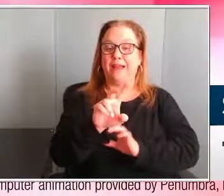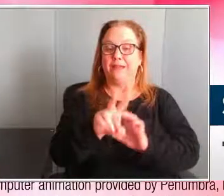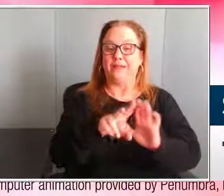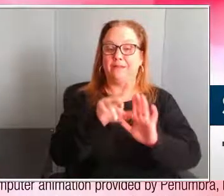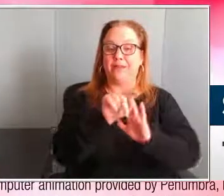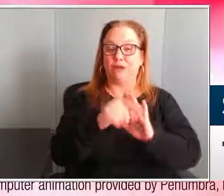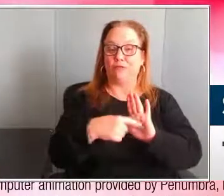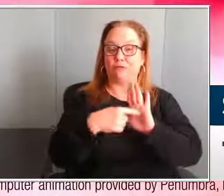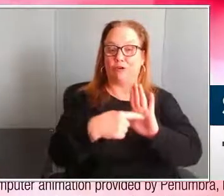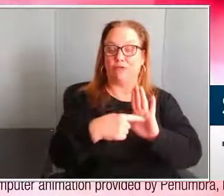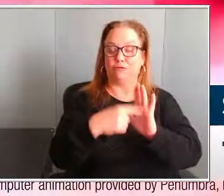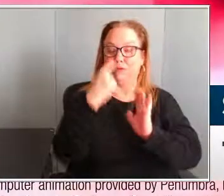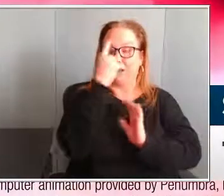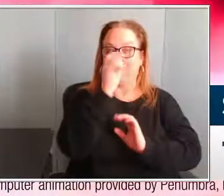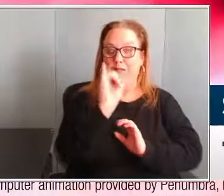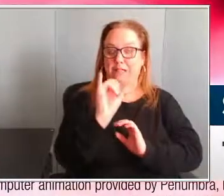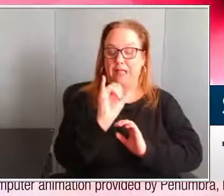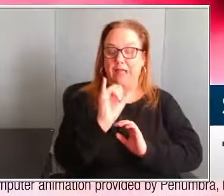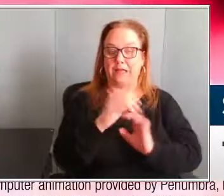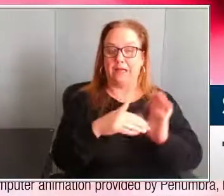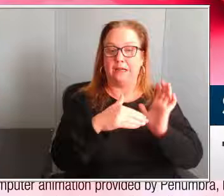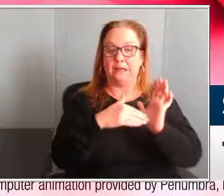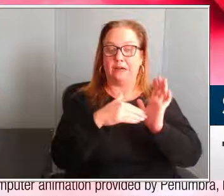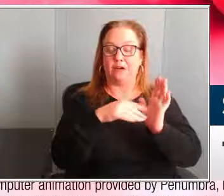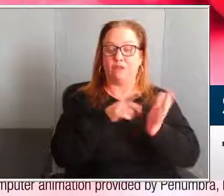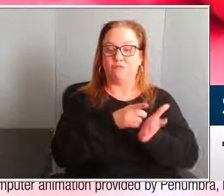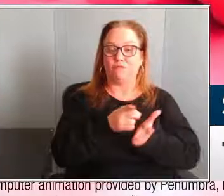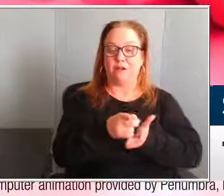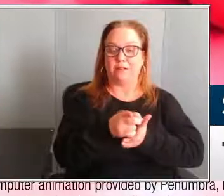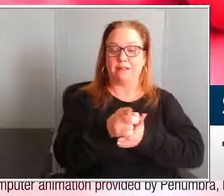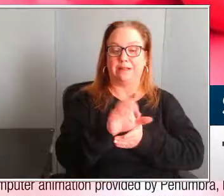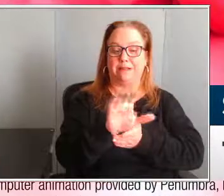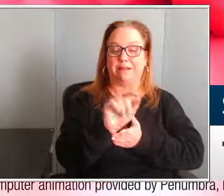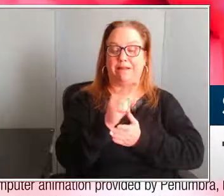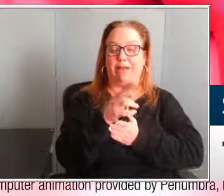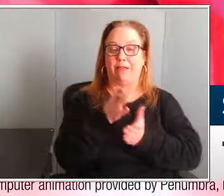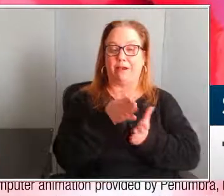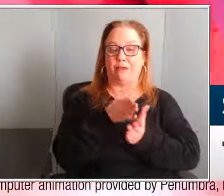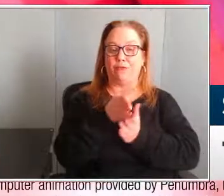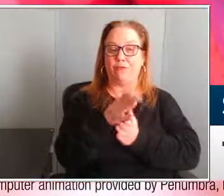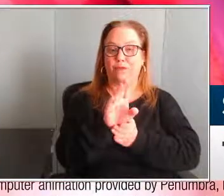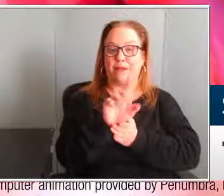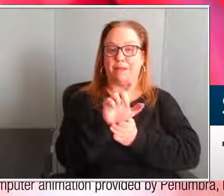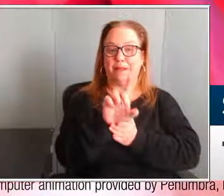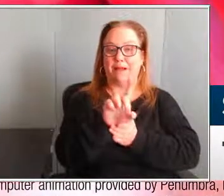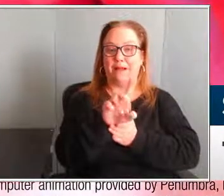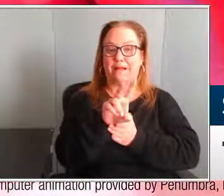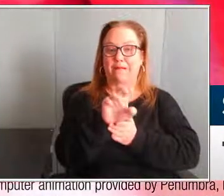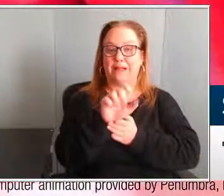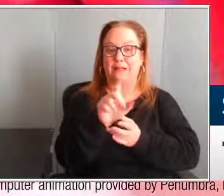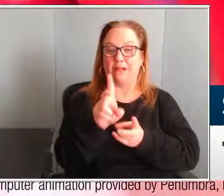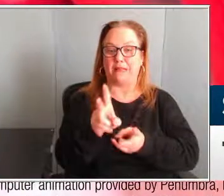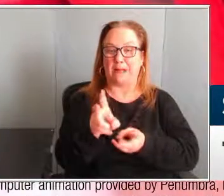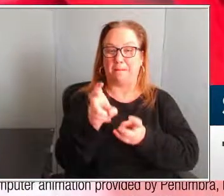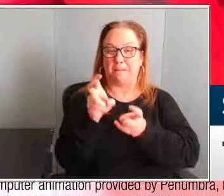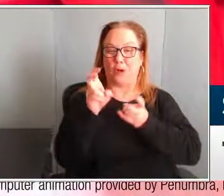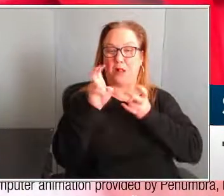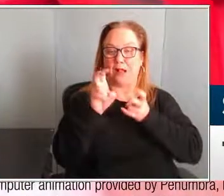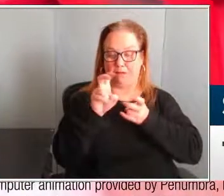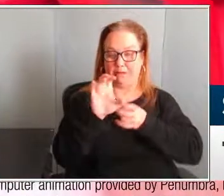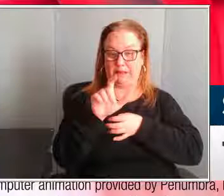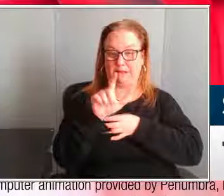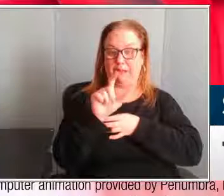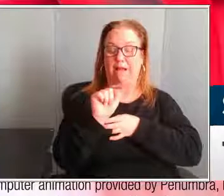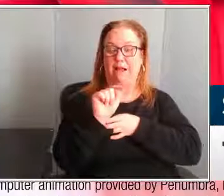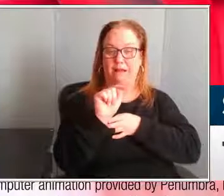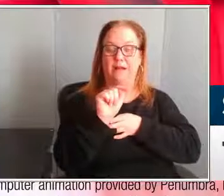it works. Doctors run a catheter through the blood vessel and they literally pull out the clot and restore